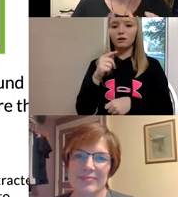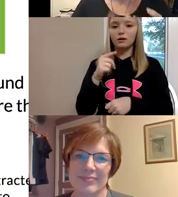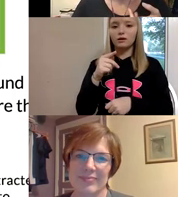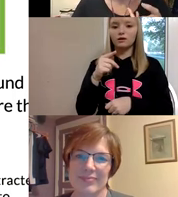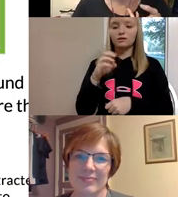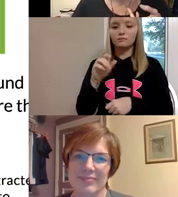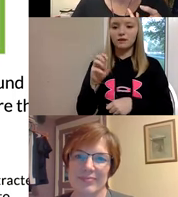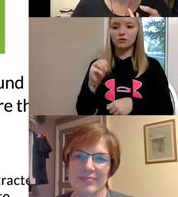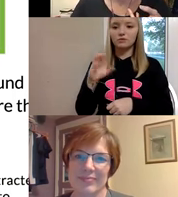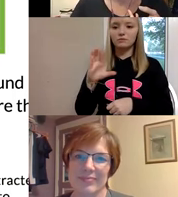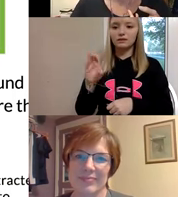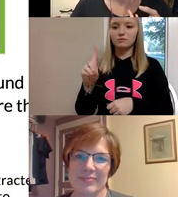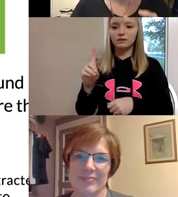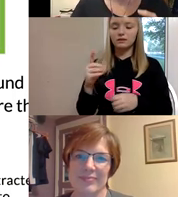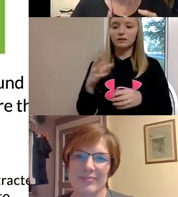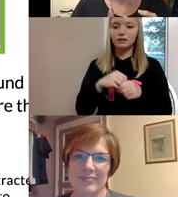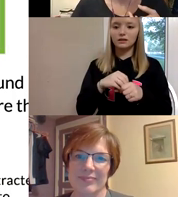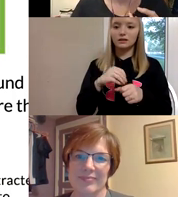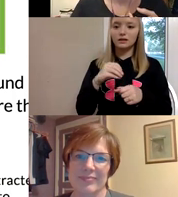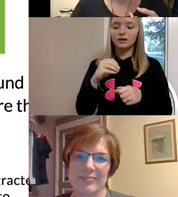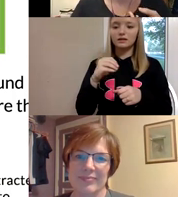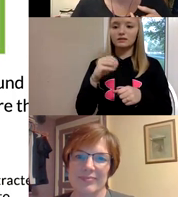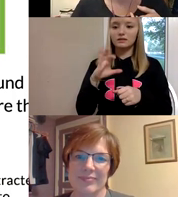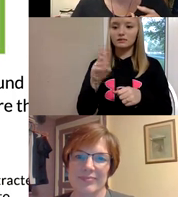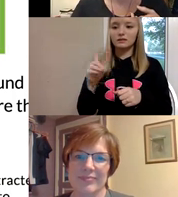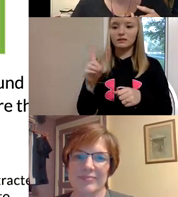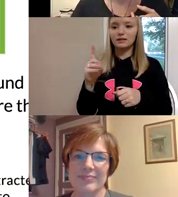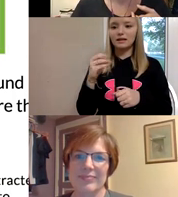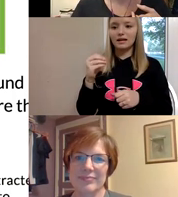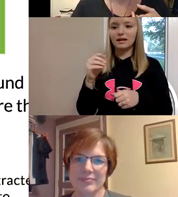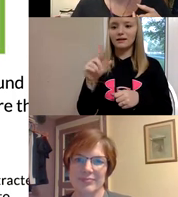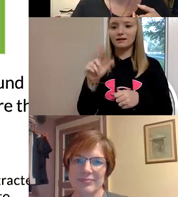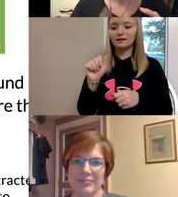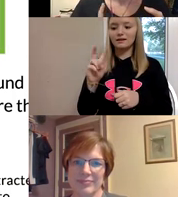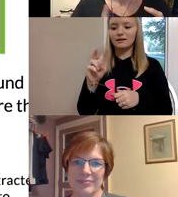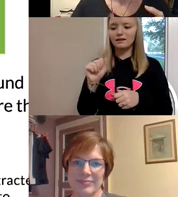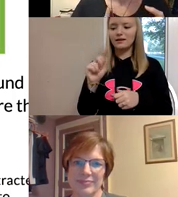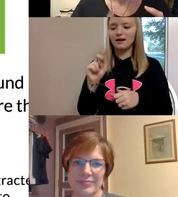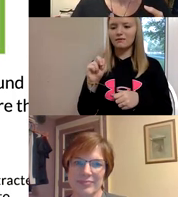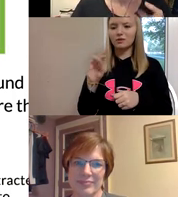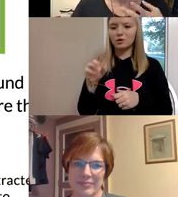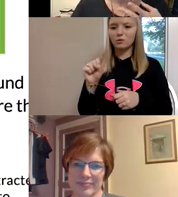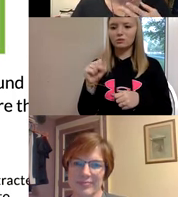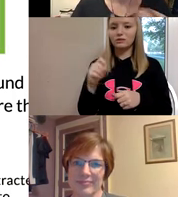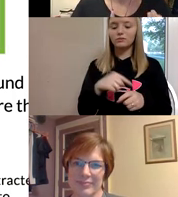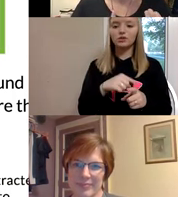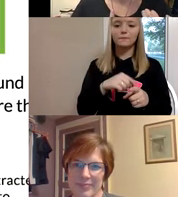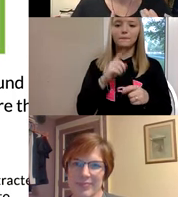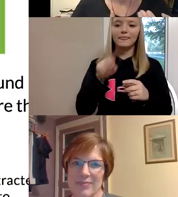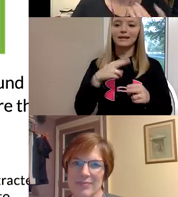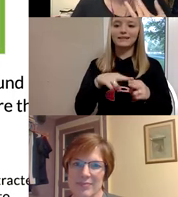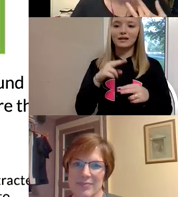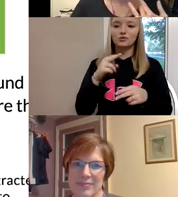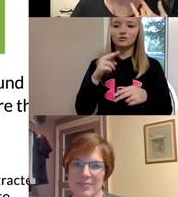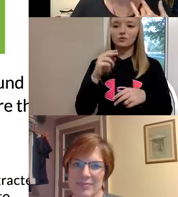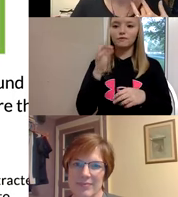contains flavonoids, which are the natural fatty acids found in hemp. It contains terpenes, and it contains